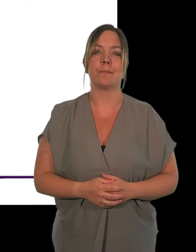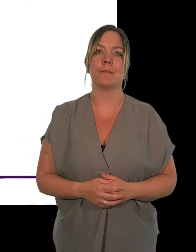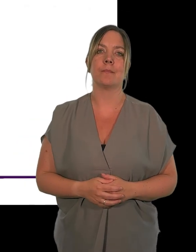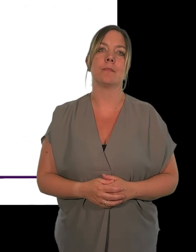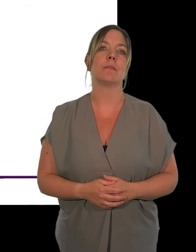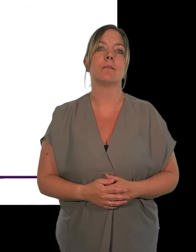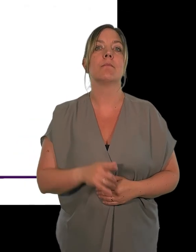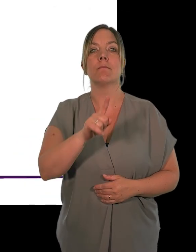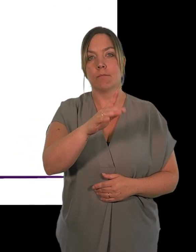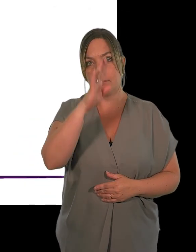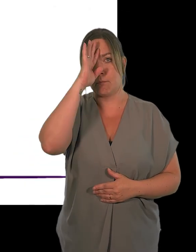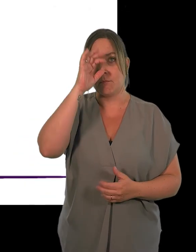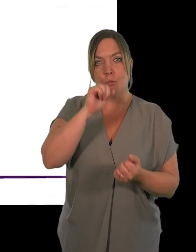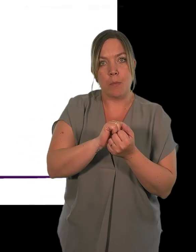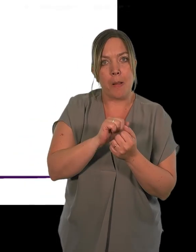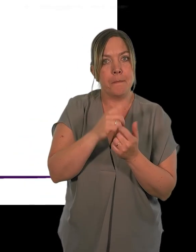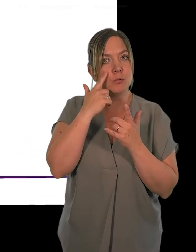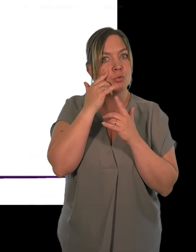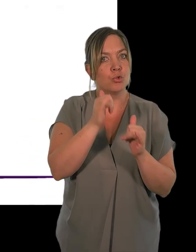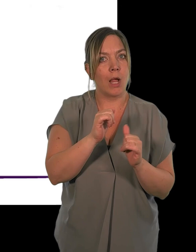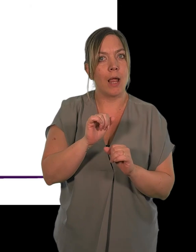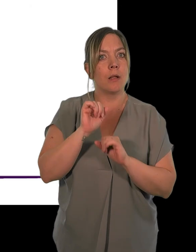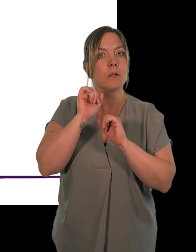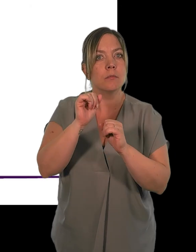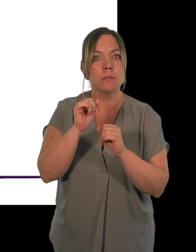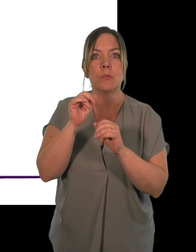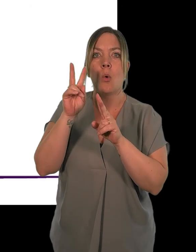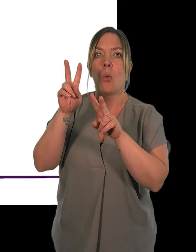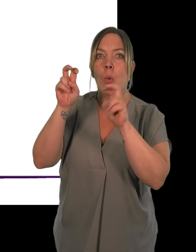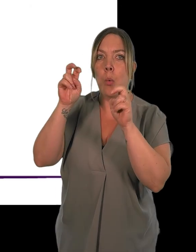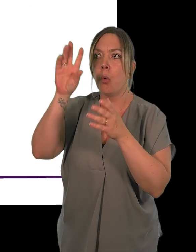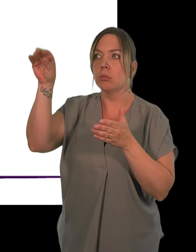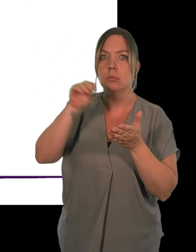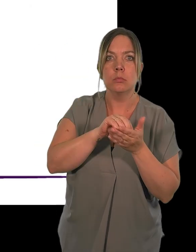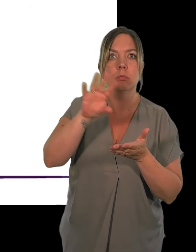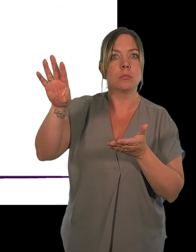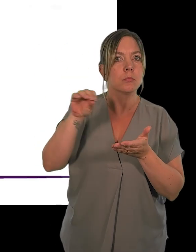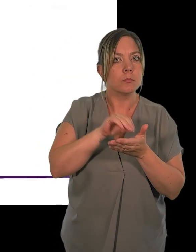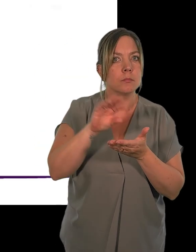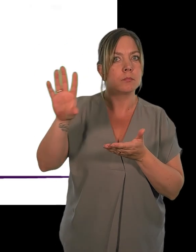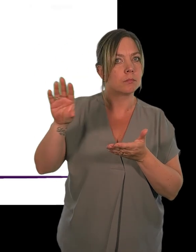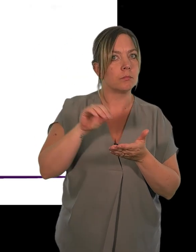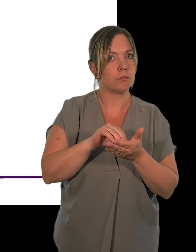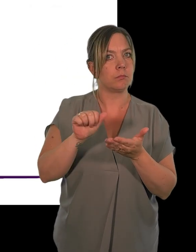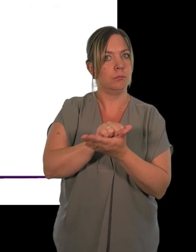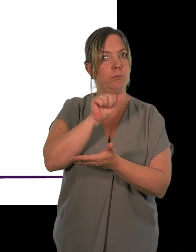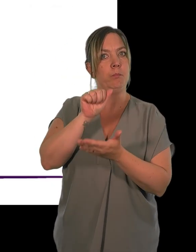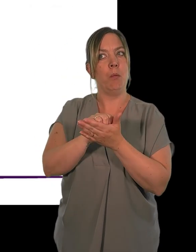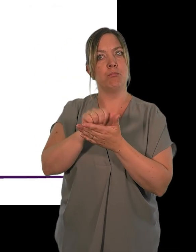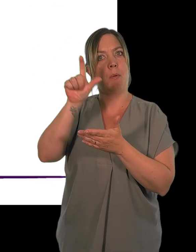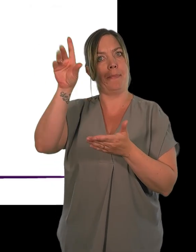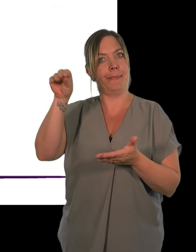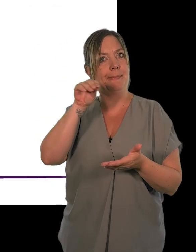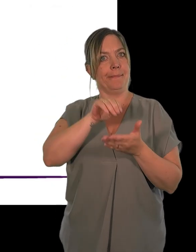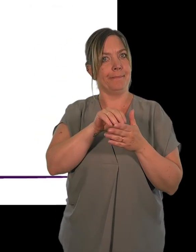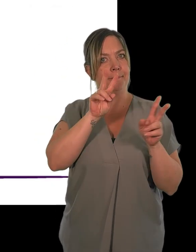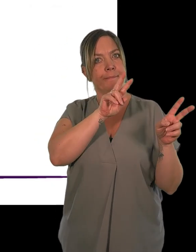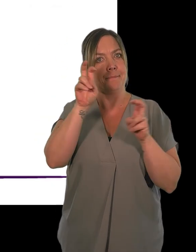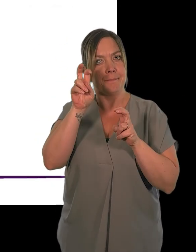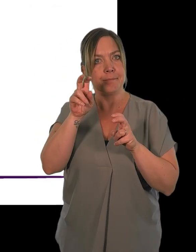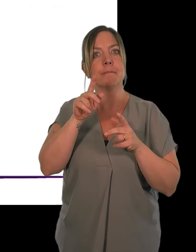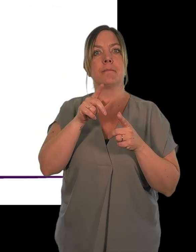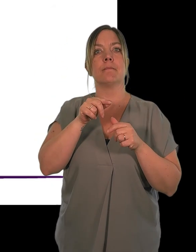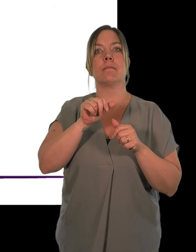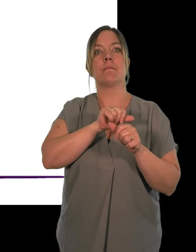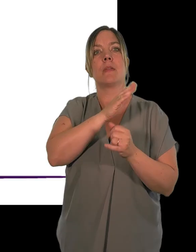Also, remember and check that all sources that you've drawn upon are correctly cited and acknowledged alphabetically